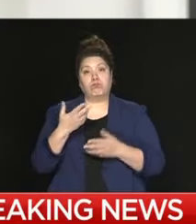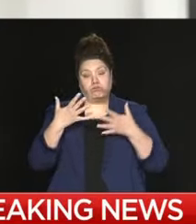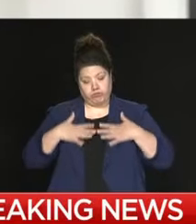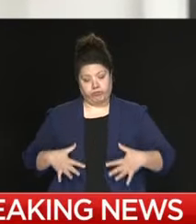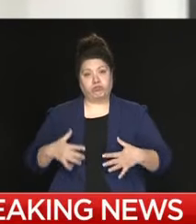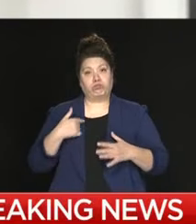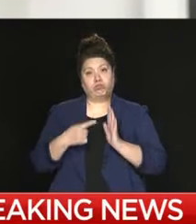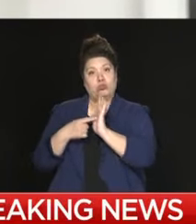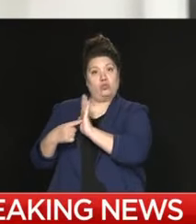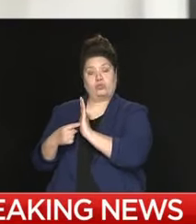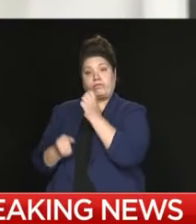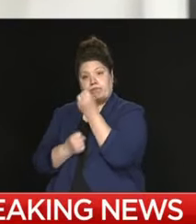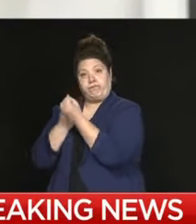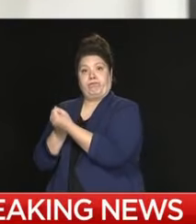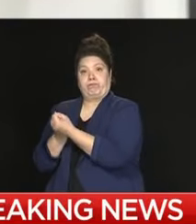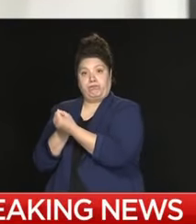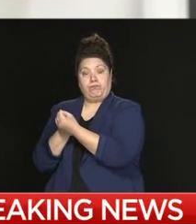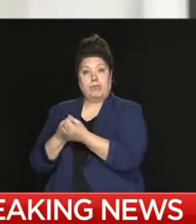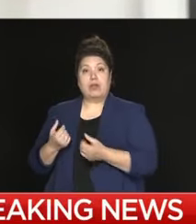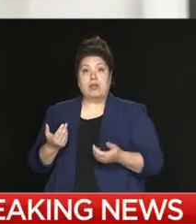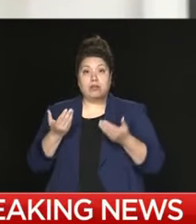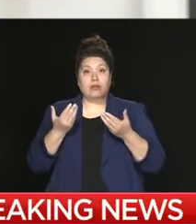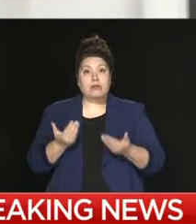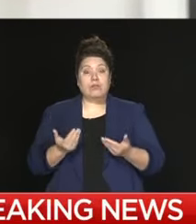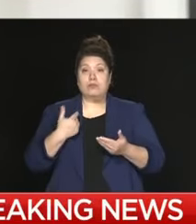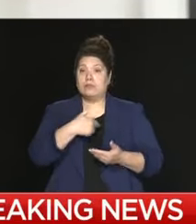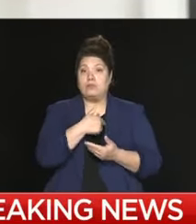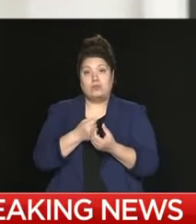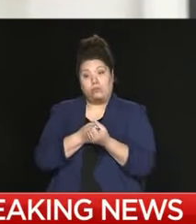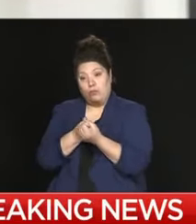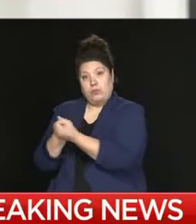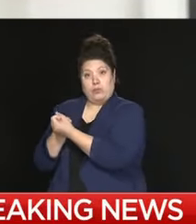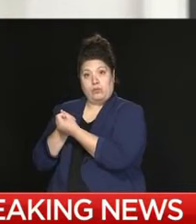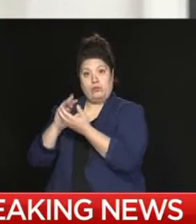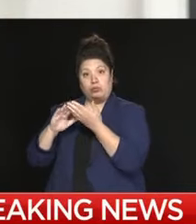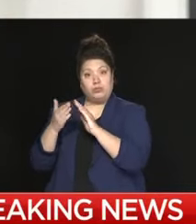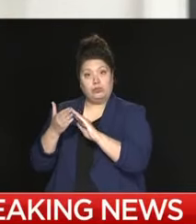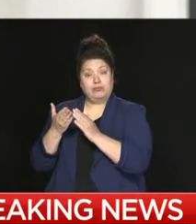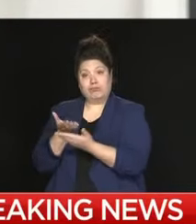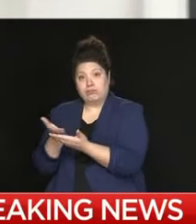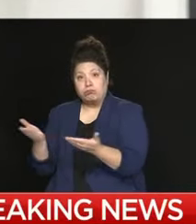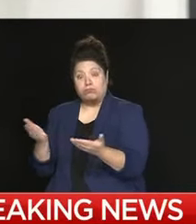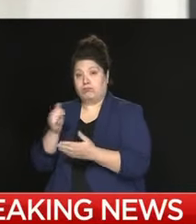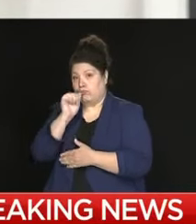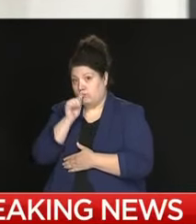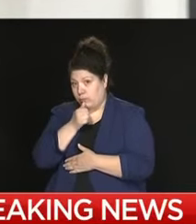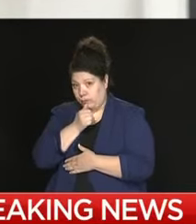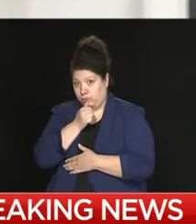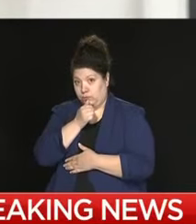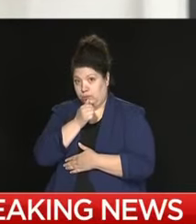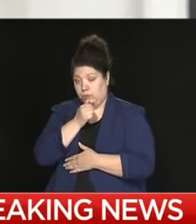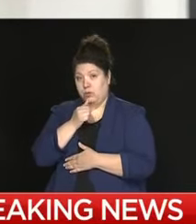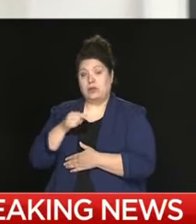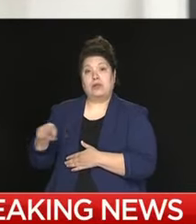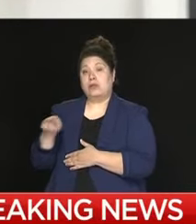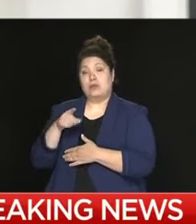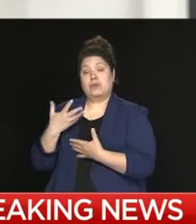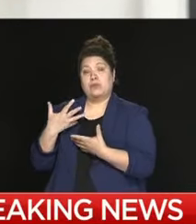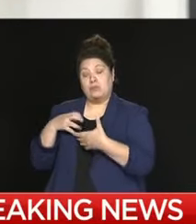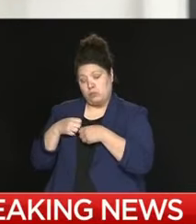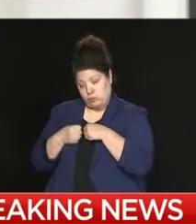of solidarity. Let's come together to support these communities who suffered immeasurable